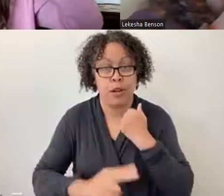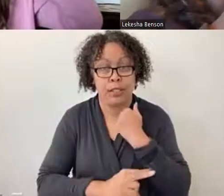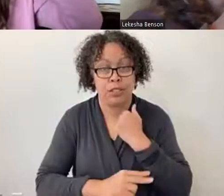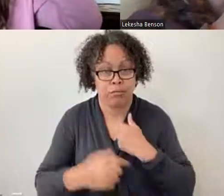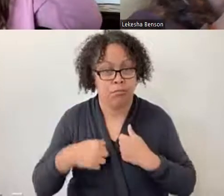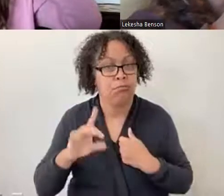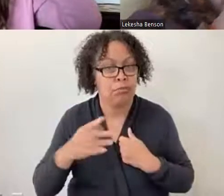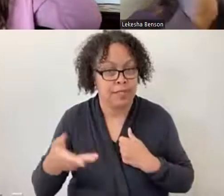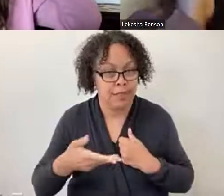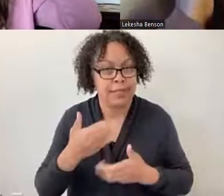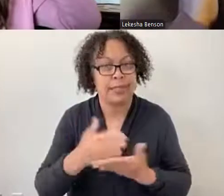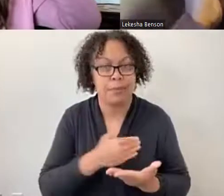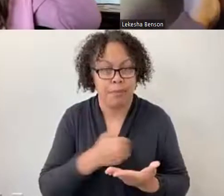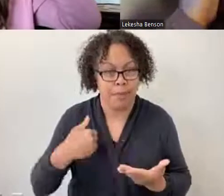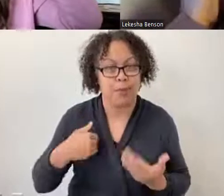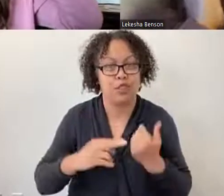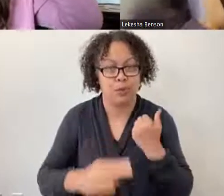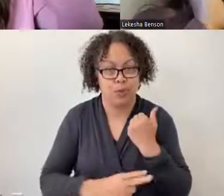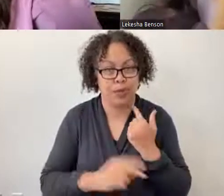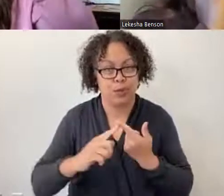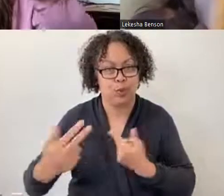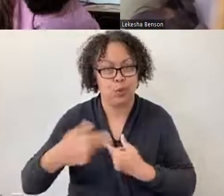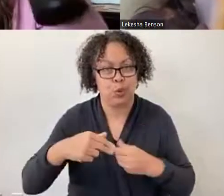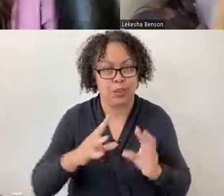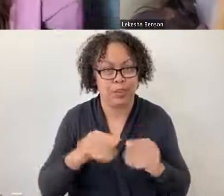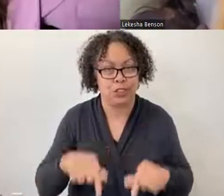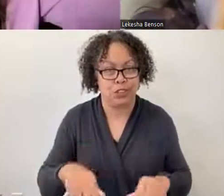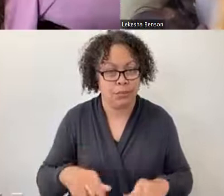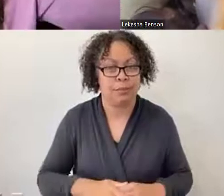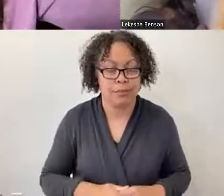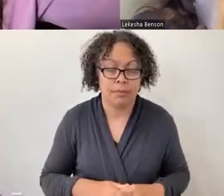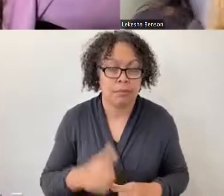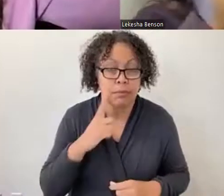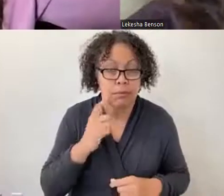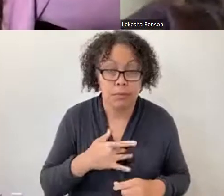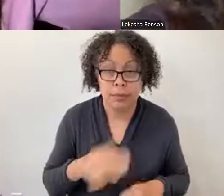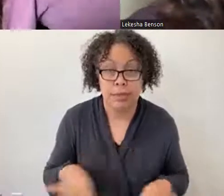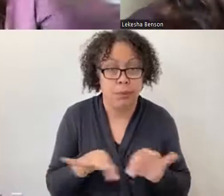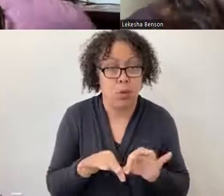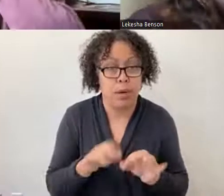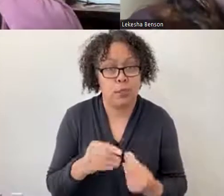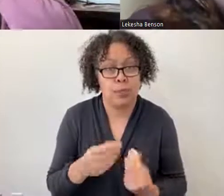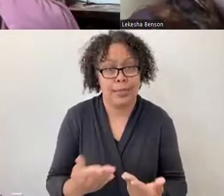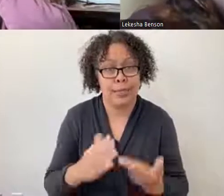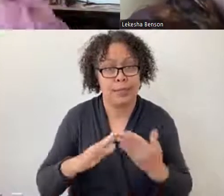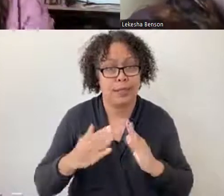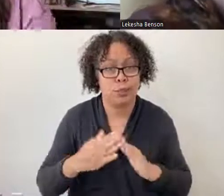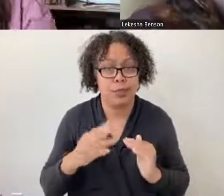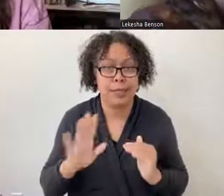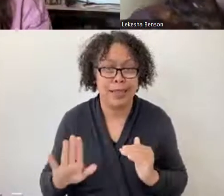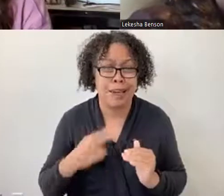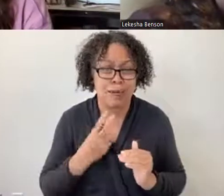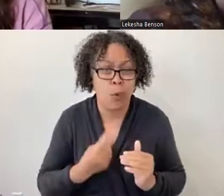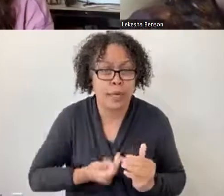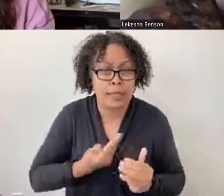the members of the Bridge to attend this session. It is so important that you give the community a voice.